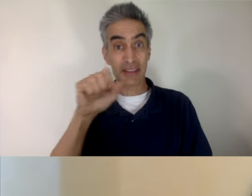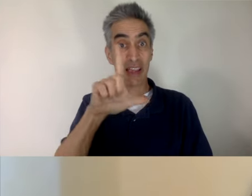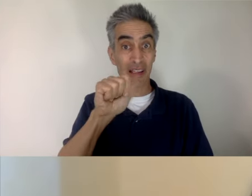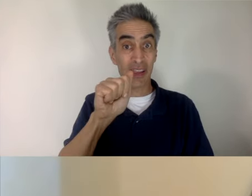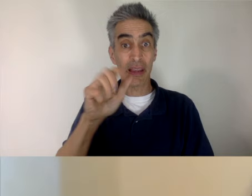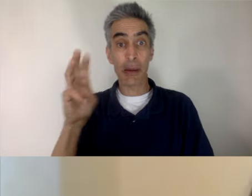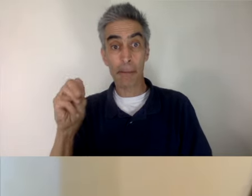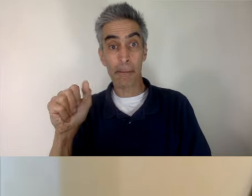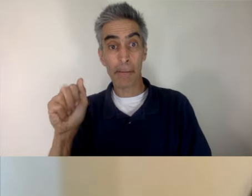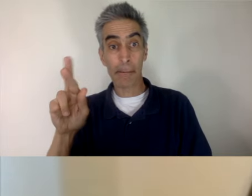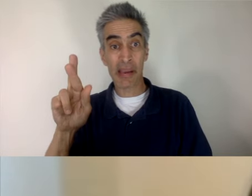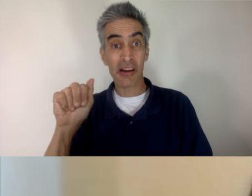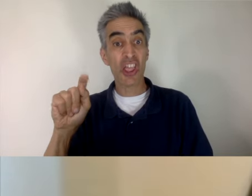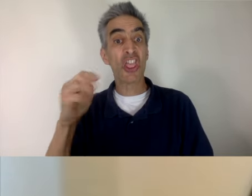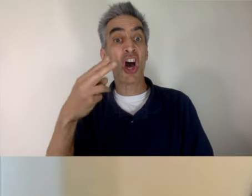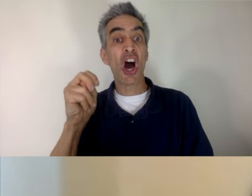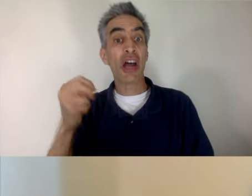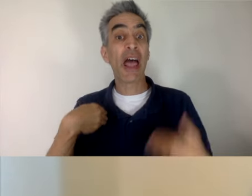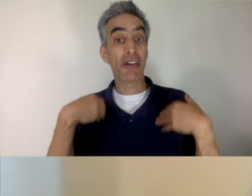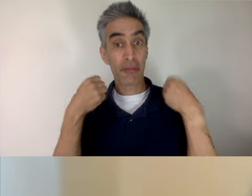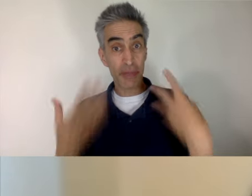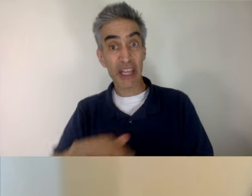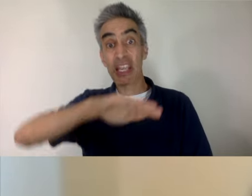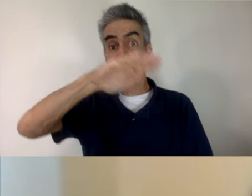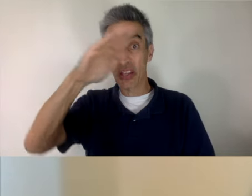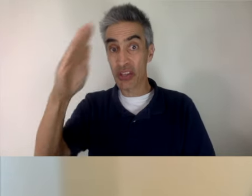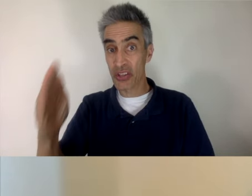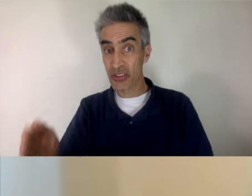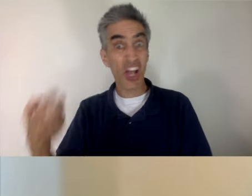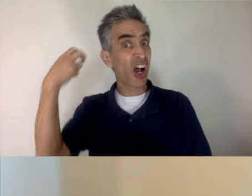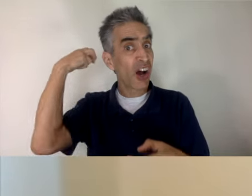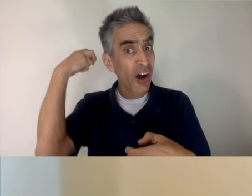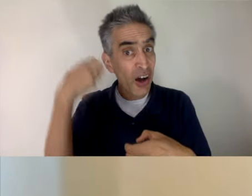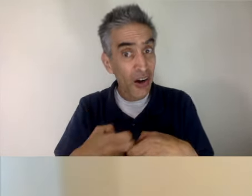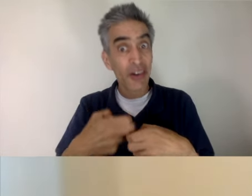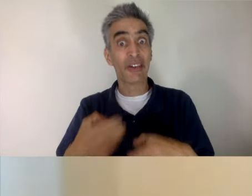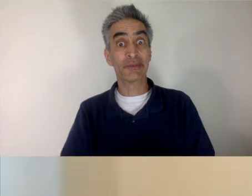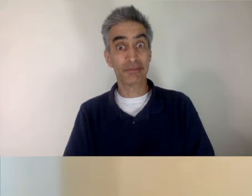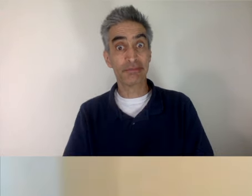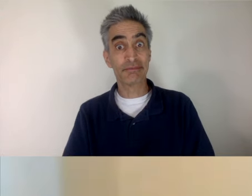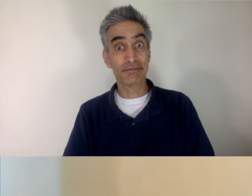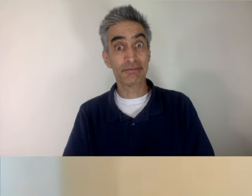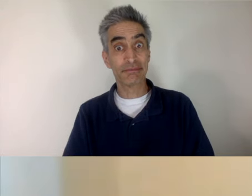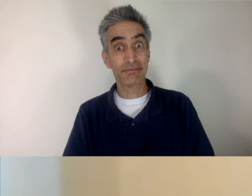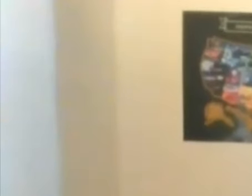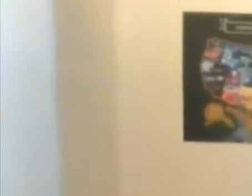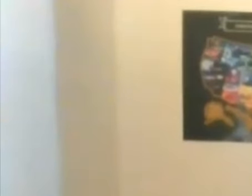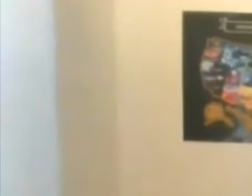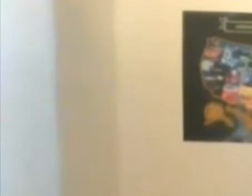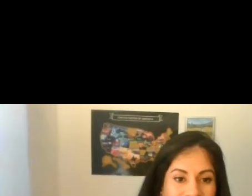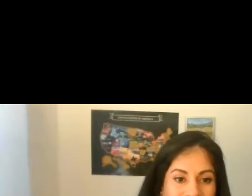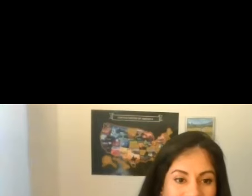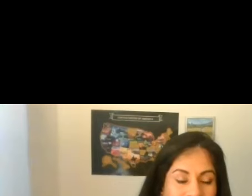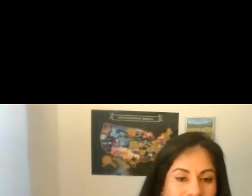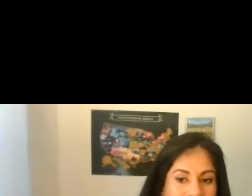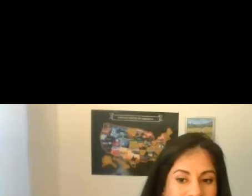LA has a lot of hills. It's a tough course. it does. So that's good that you did some hill repeats and your threshold seemed to prepare